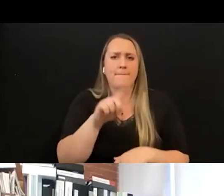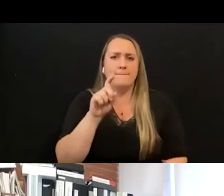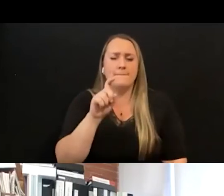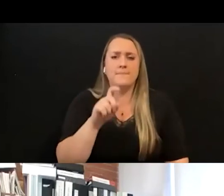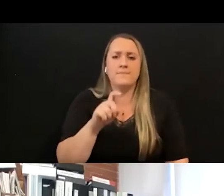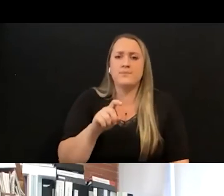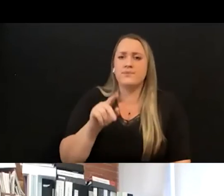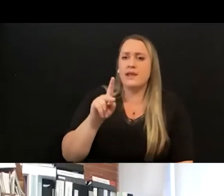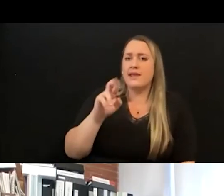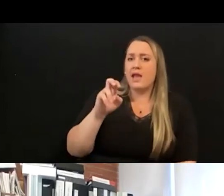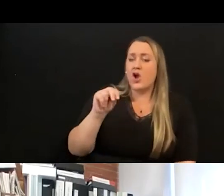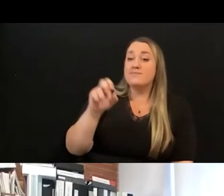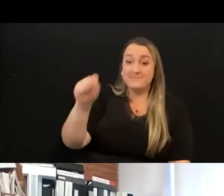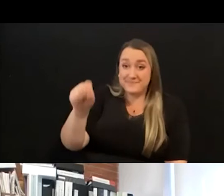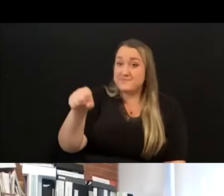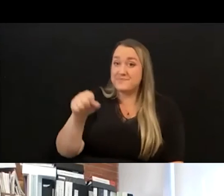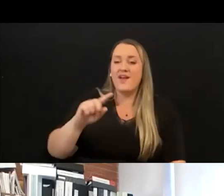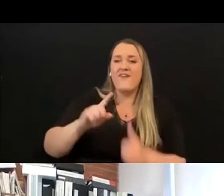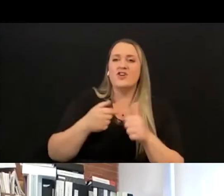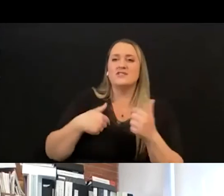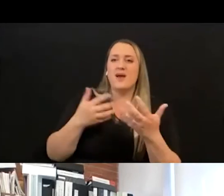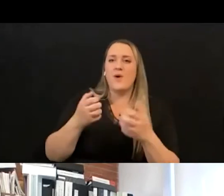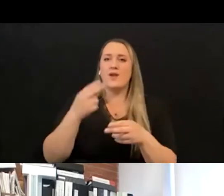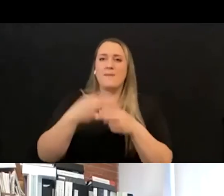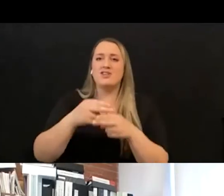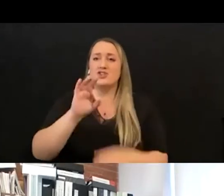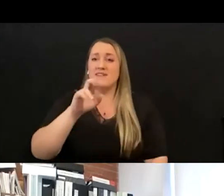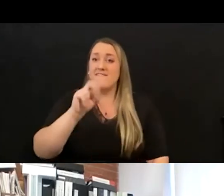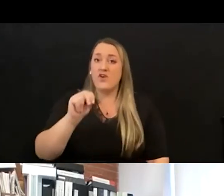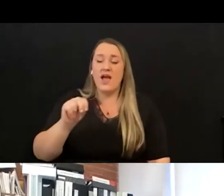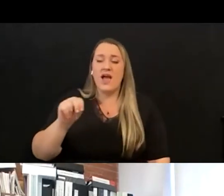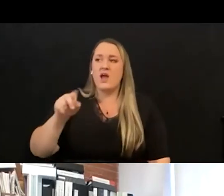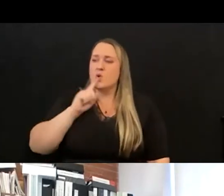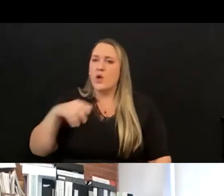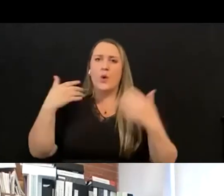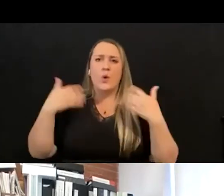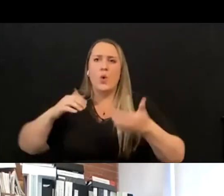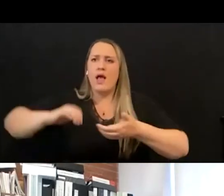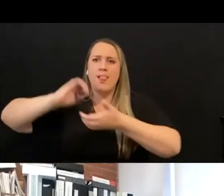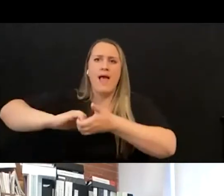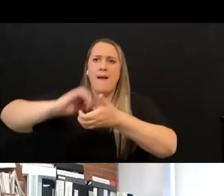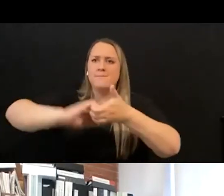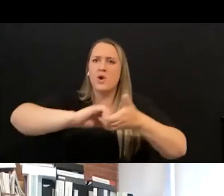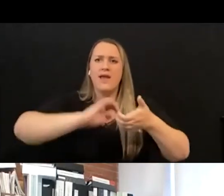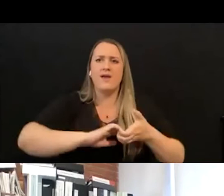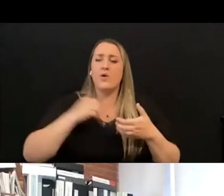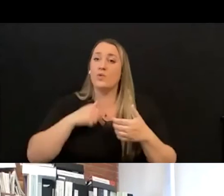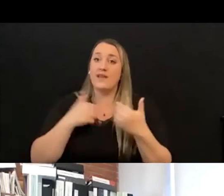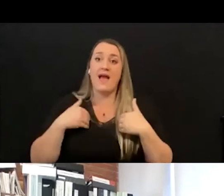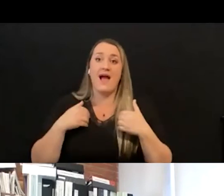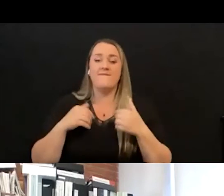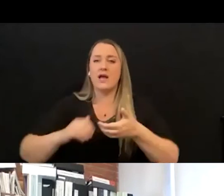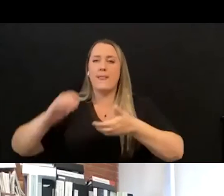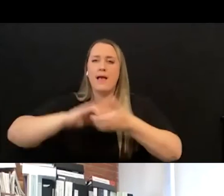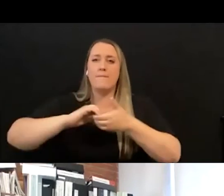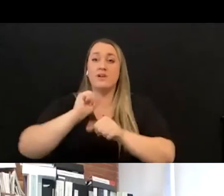Yeah, first, I should mention that Fran is incredibly collaborative, and we have a really collaborative work culture here at the